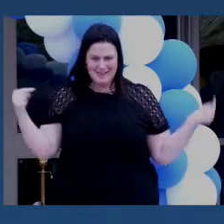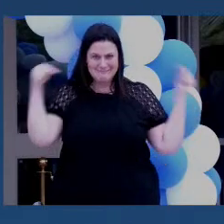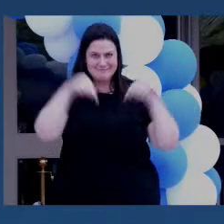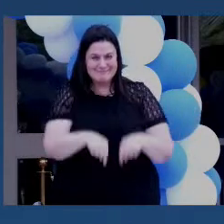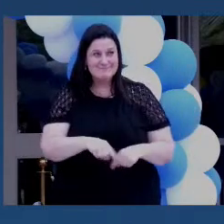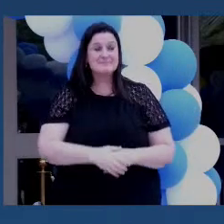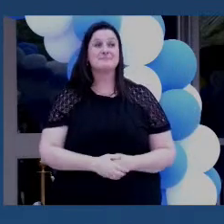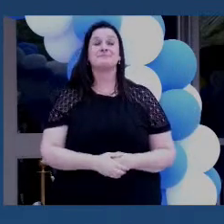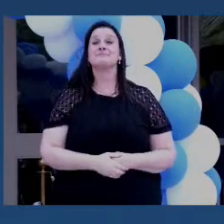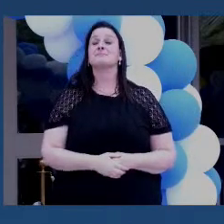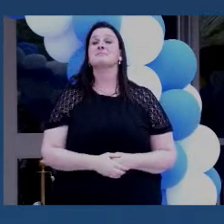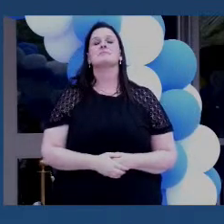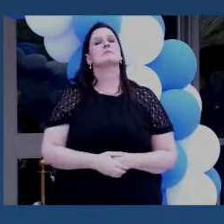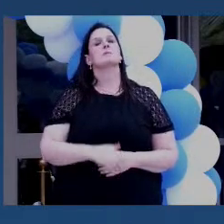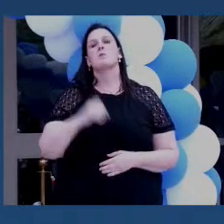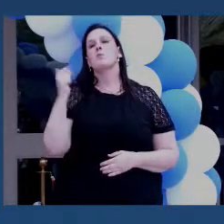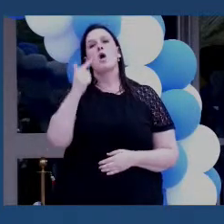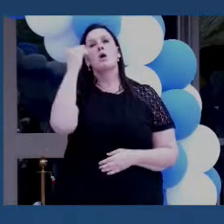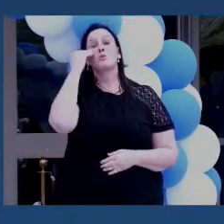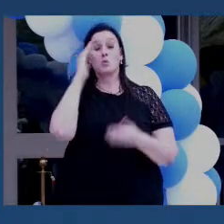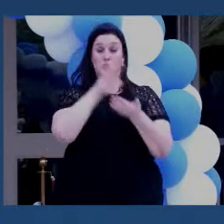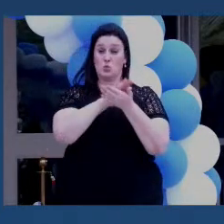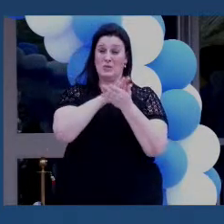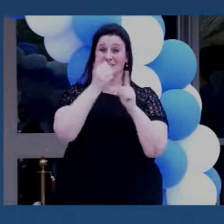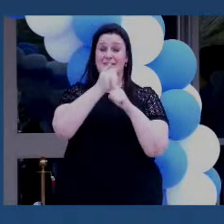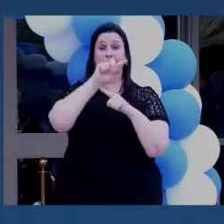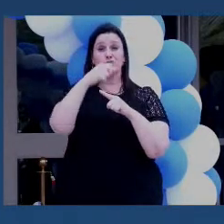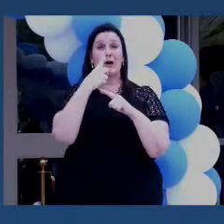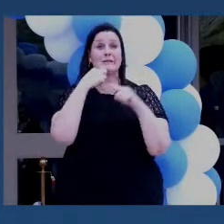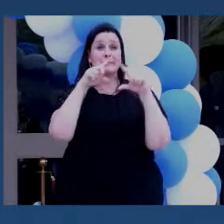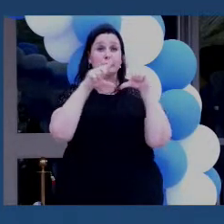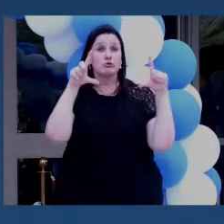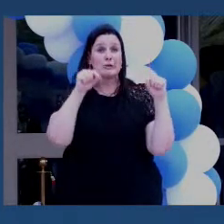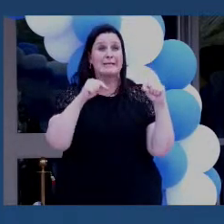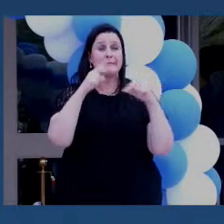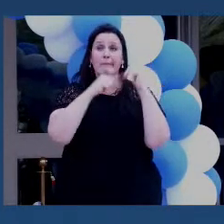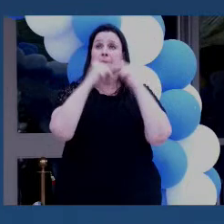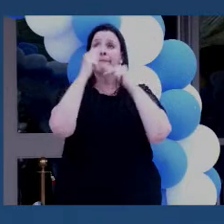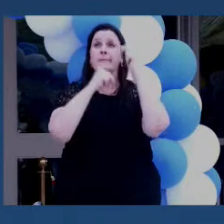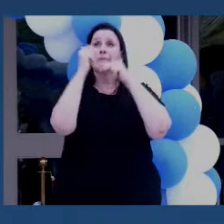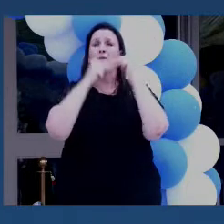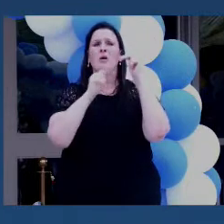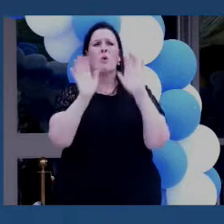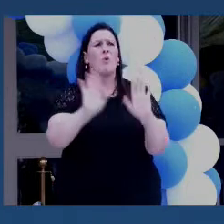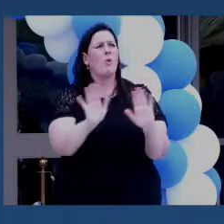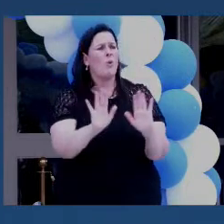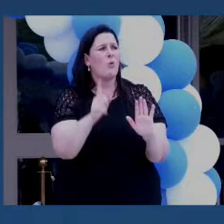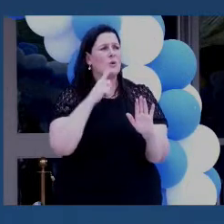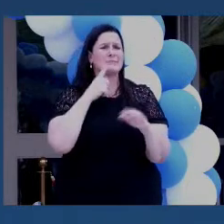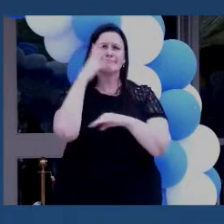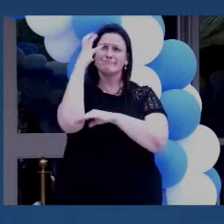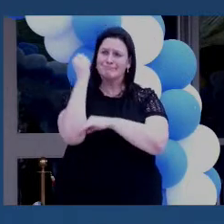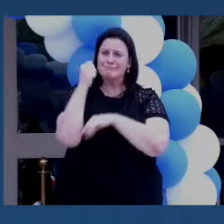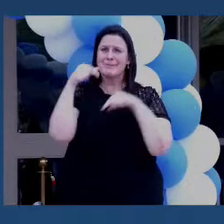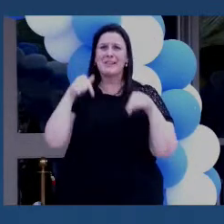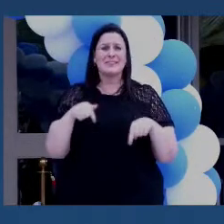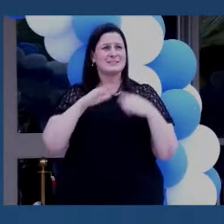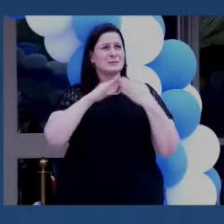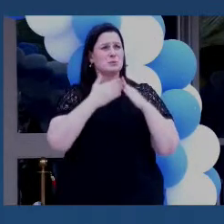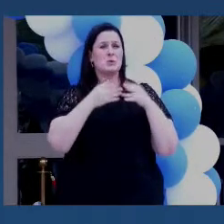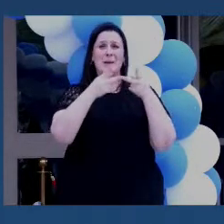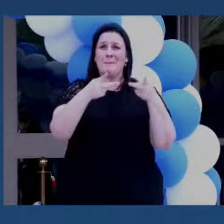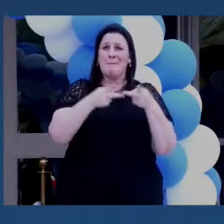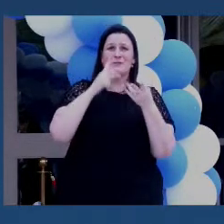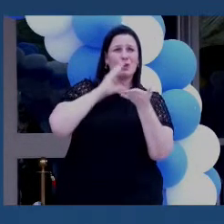But we all know that a school is much more than bricks and mortar. It's a pillar of this community and a place of learning and